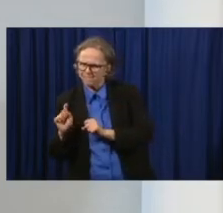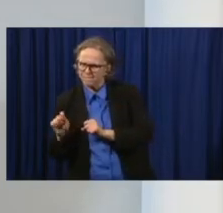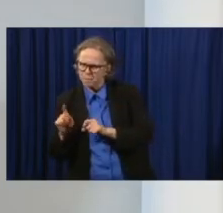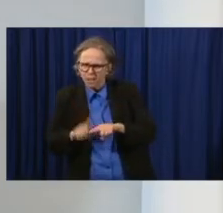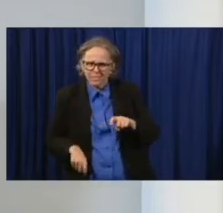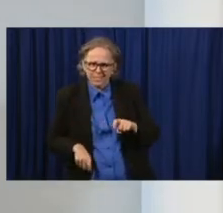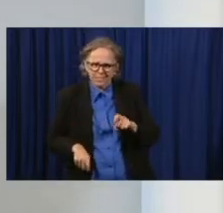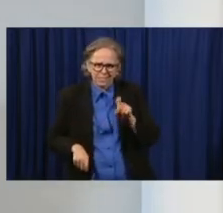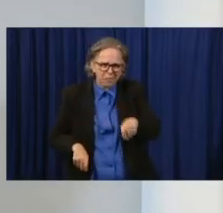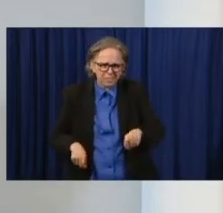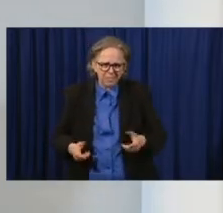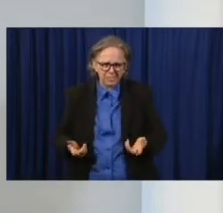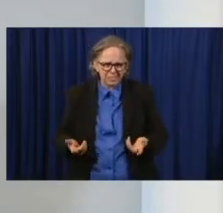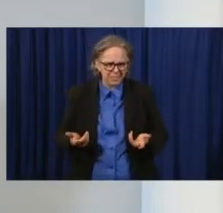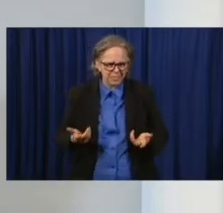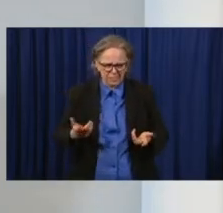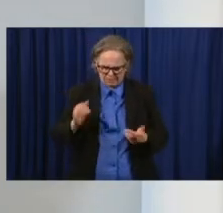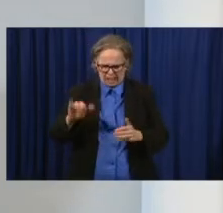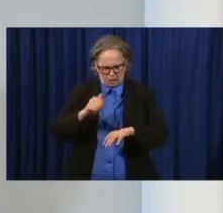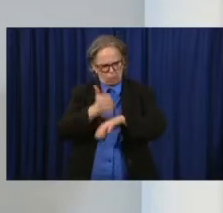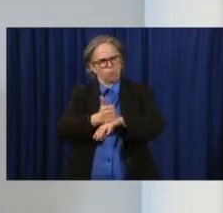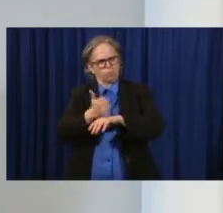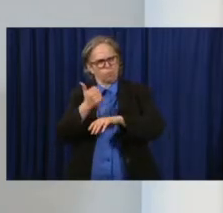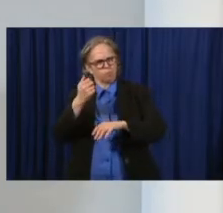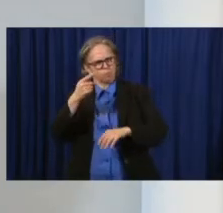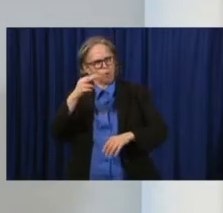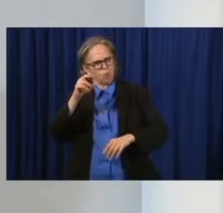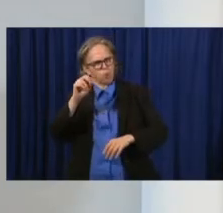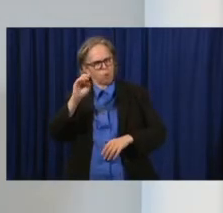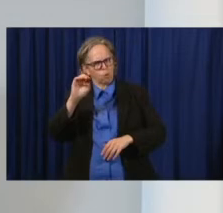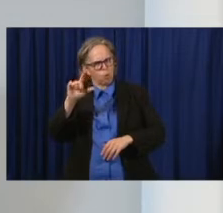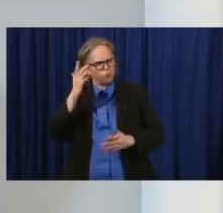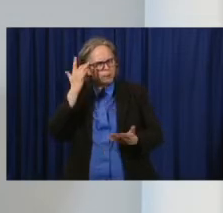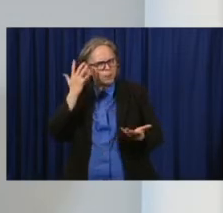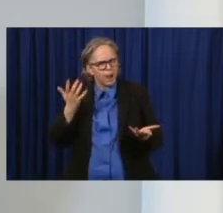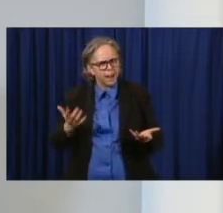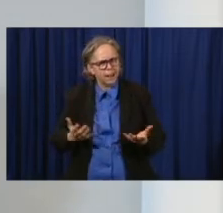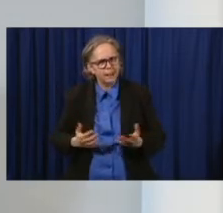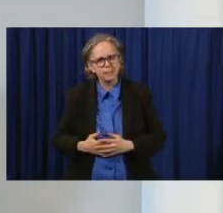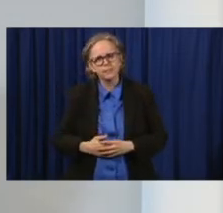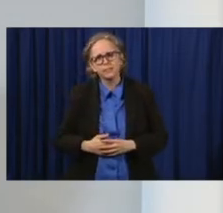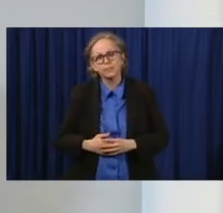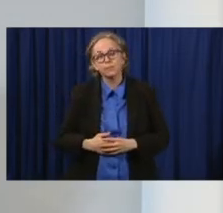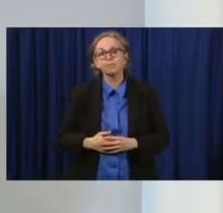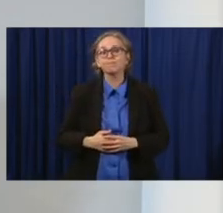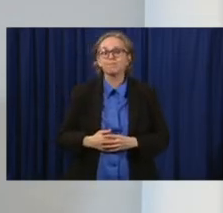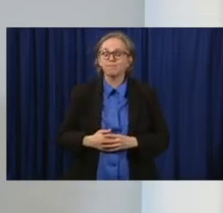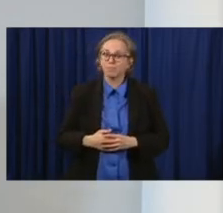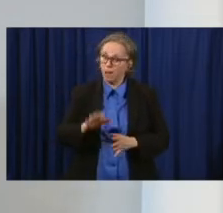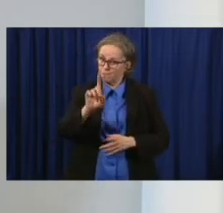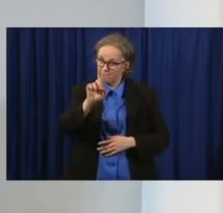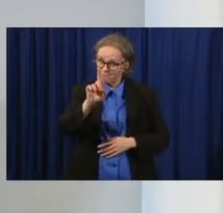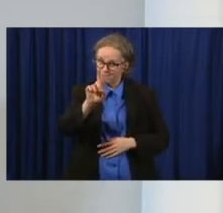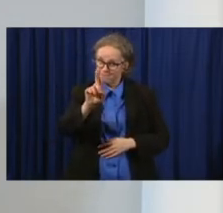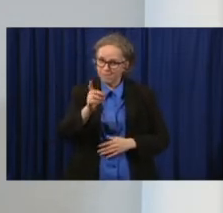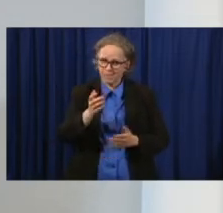protocols were put in place. And I want to be clear, today is, again, an education process on